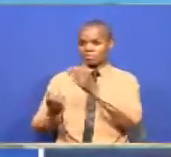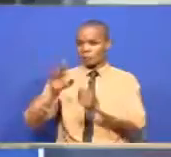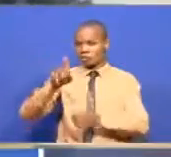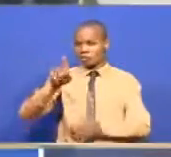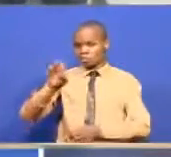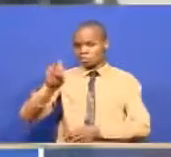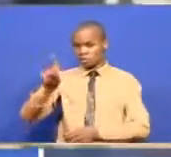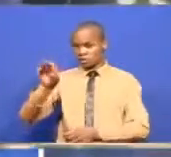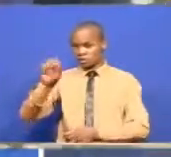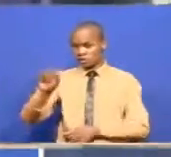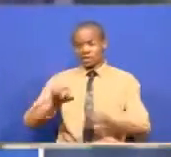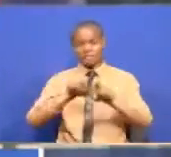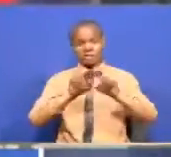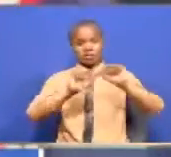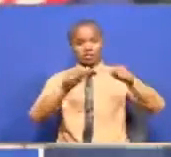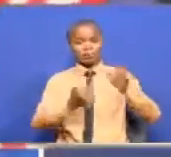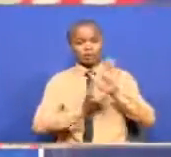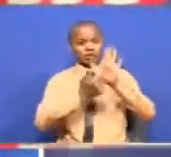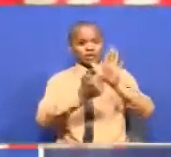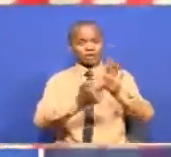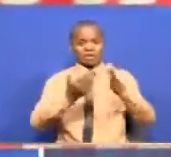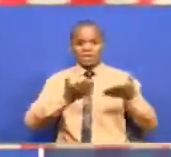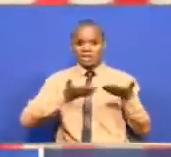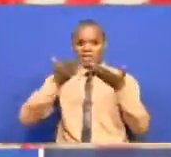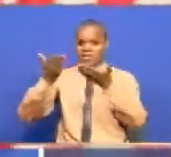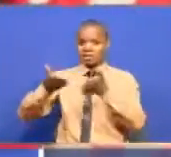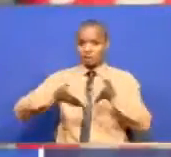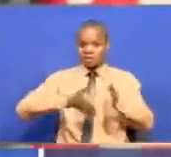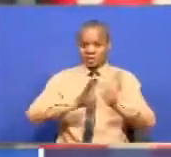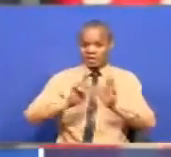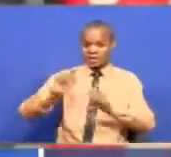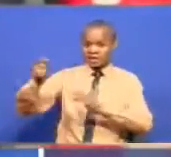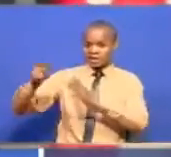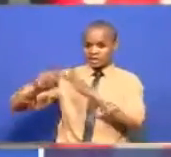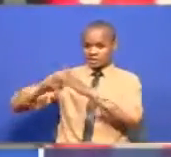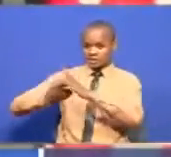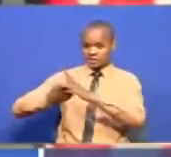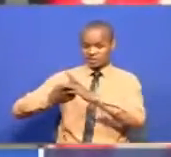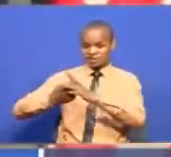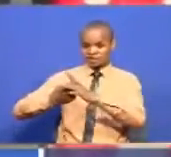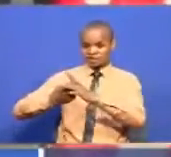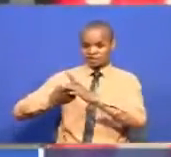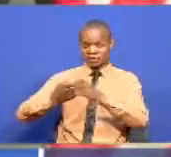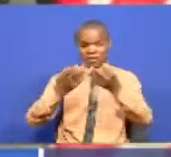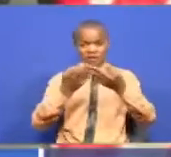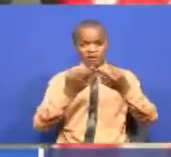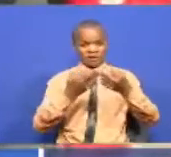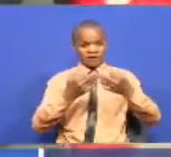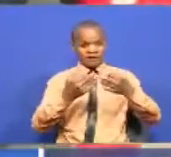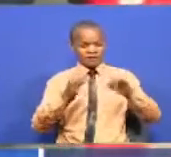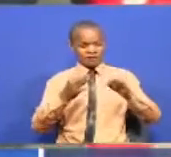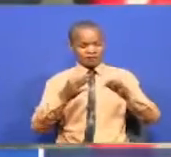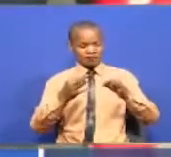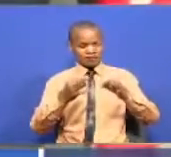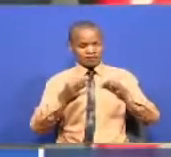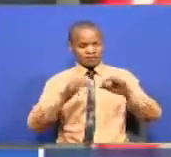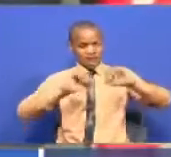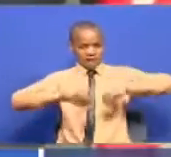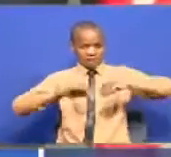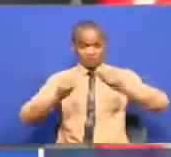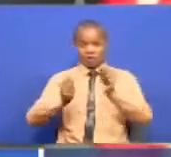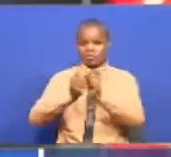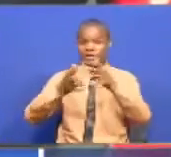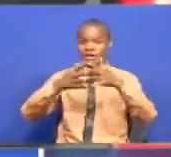shipments. In a bid to show up the export volumes, Kenya has started negotiations for a free trade agreement with the North American nation ahead